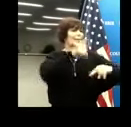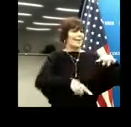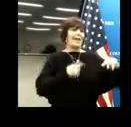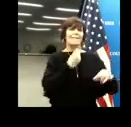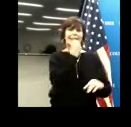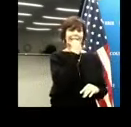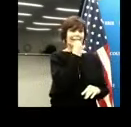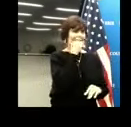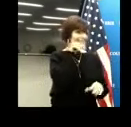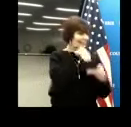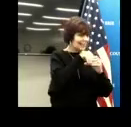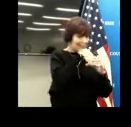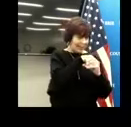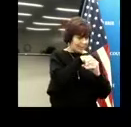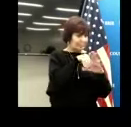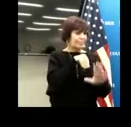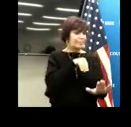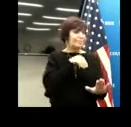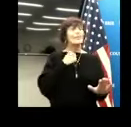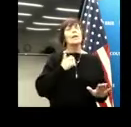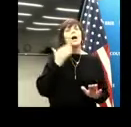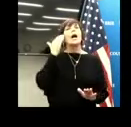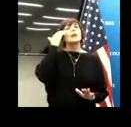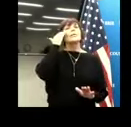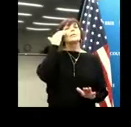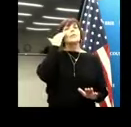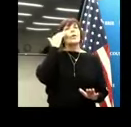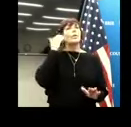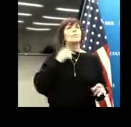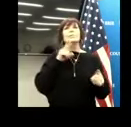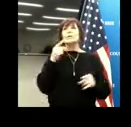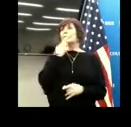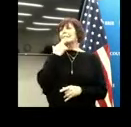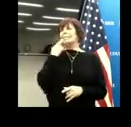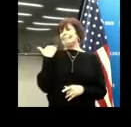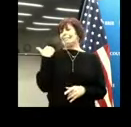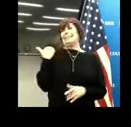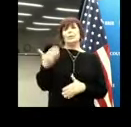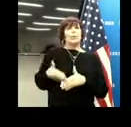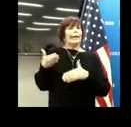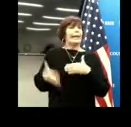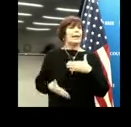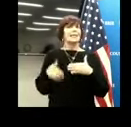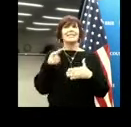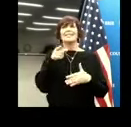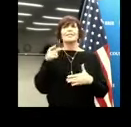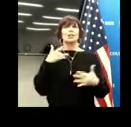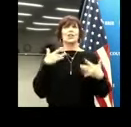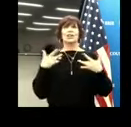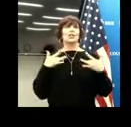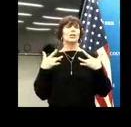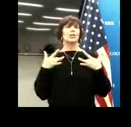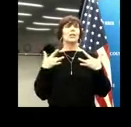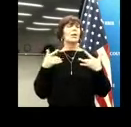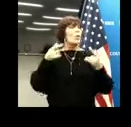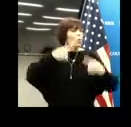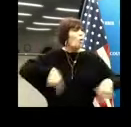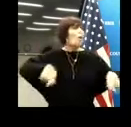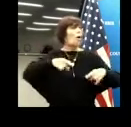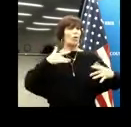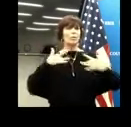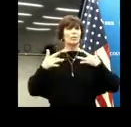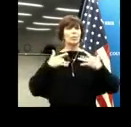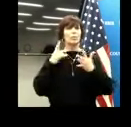anymore. I know, and having been to a restaurant this past weekend, they were very concerned. We're all very concerned about